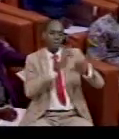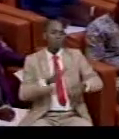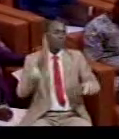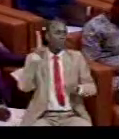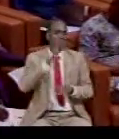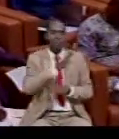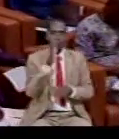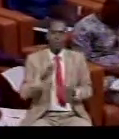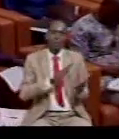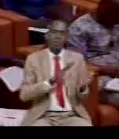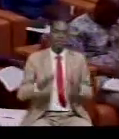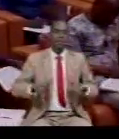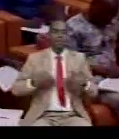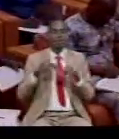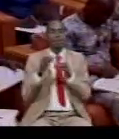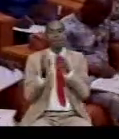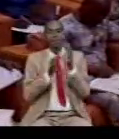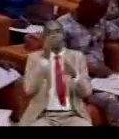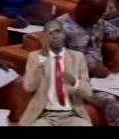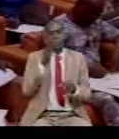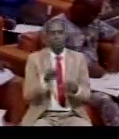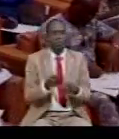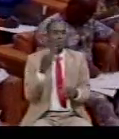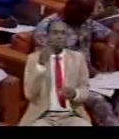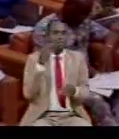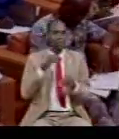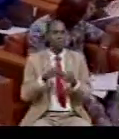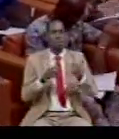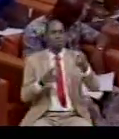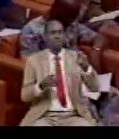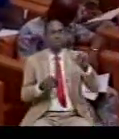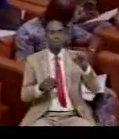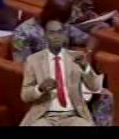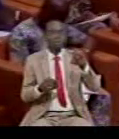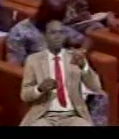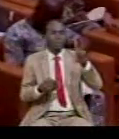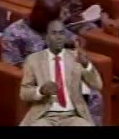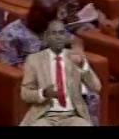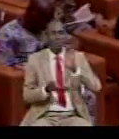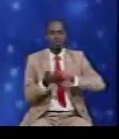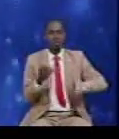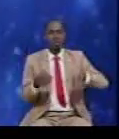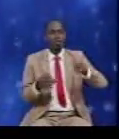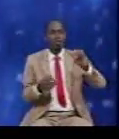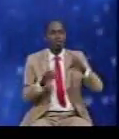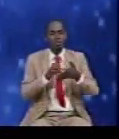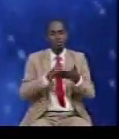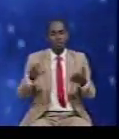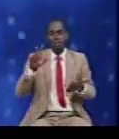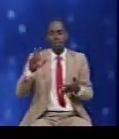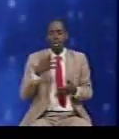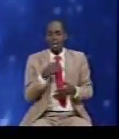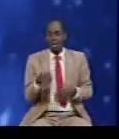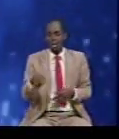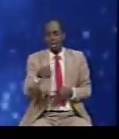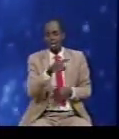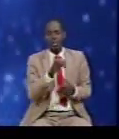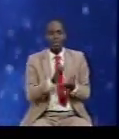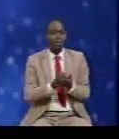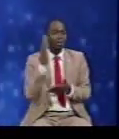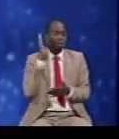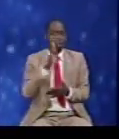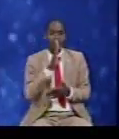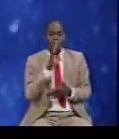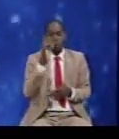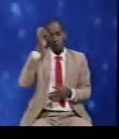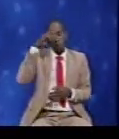your life. Look at Daniel chapter 12, verse 3. And they that be wise shall shine.